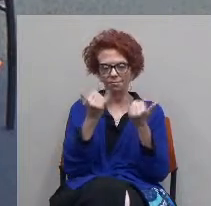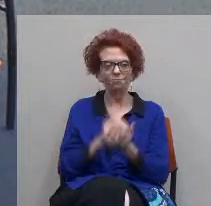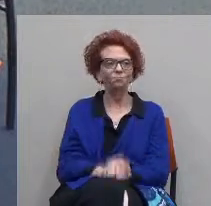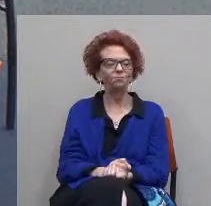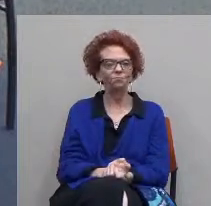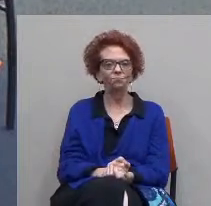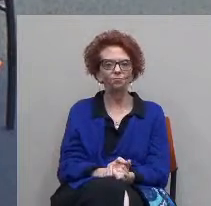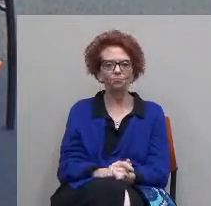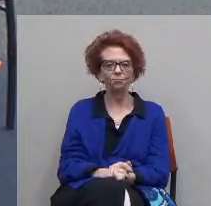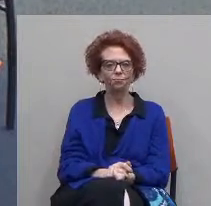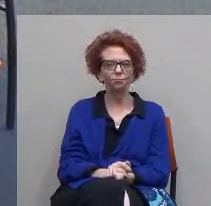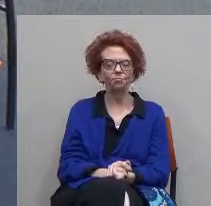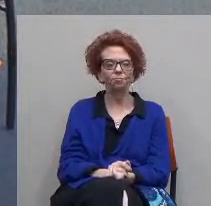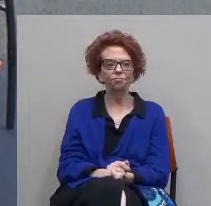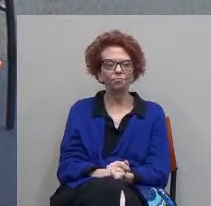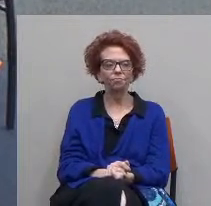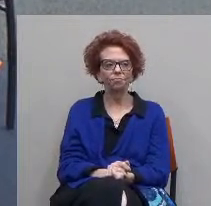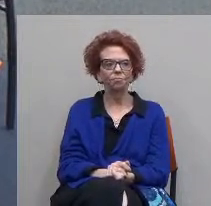All right.